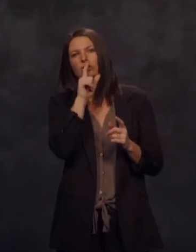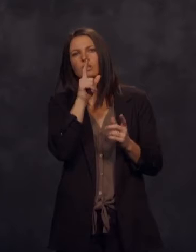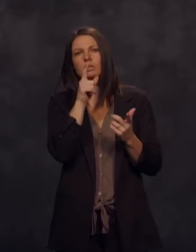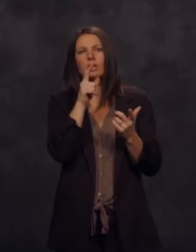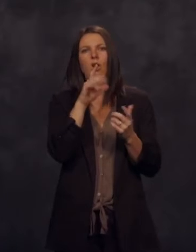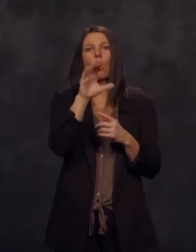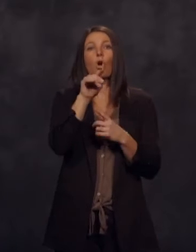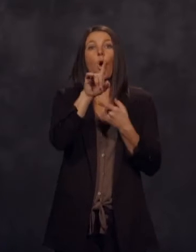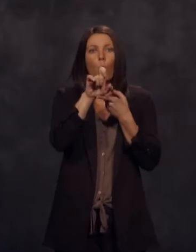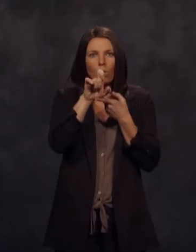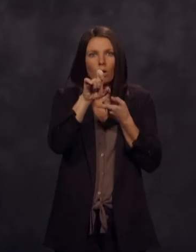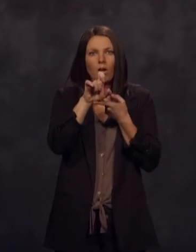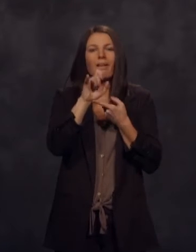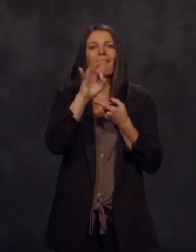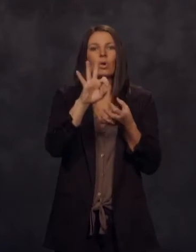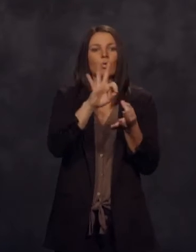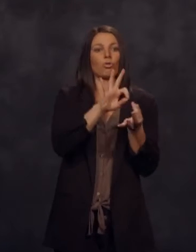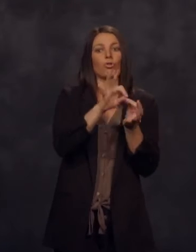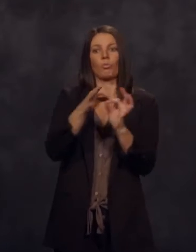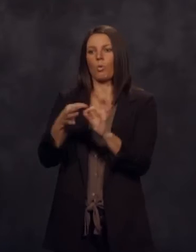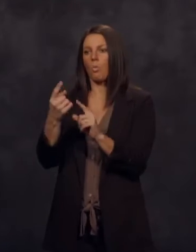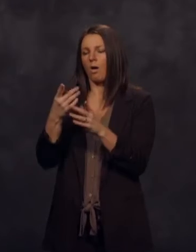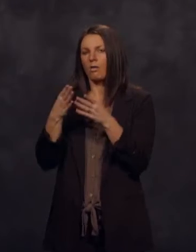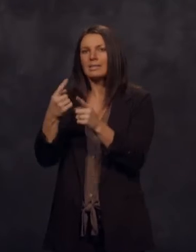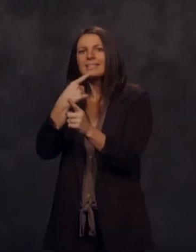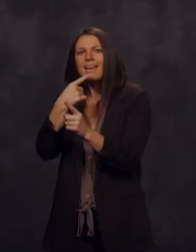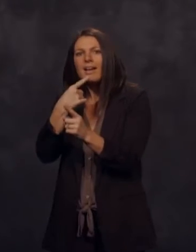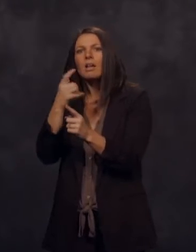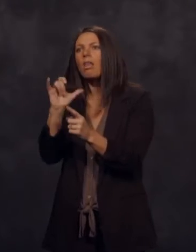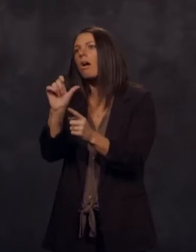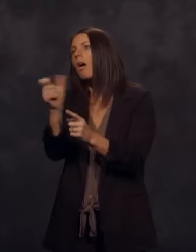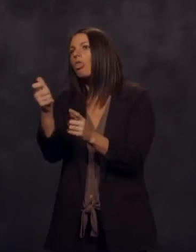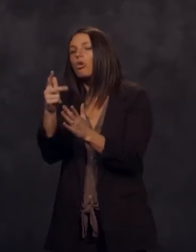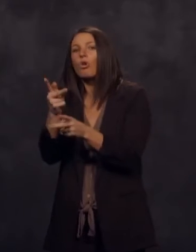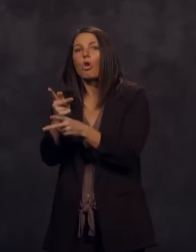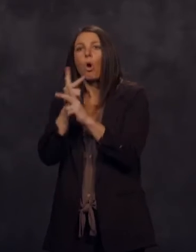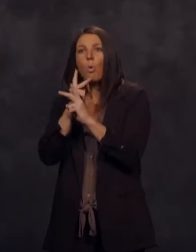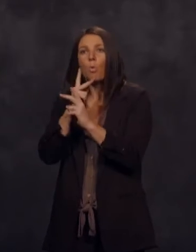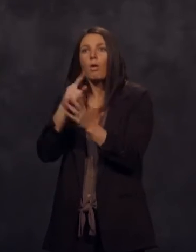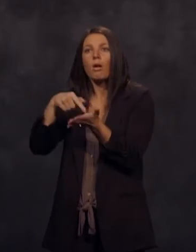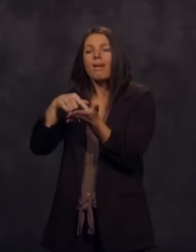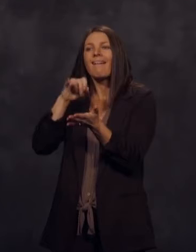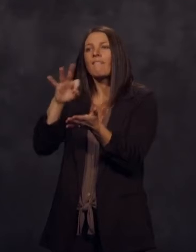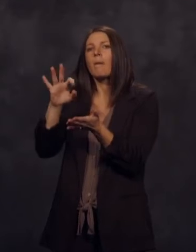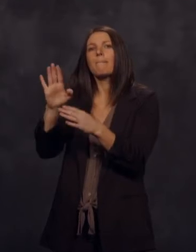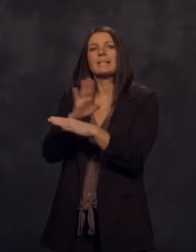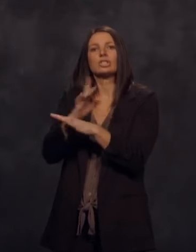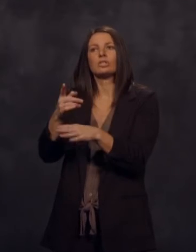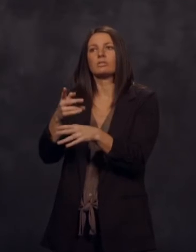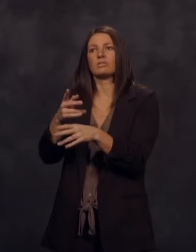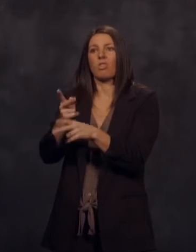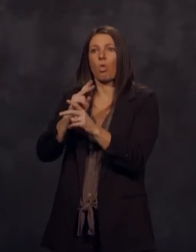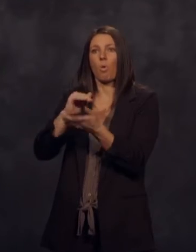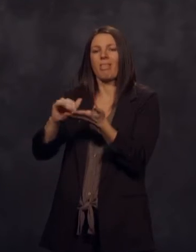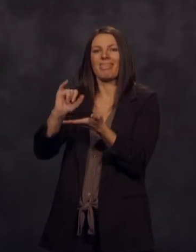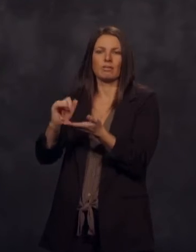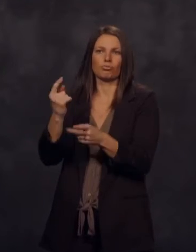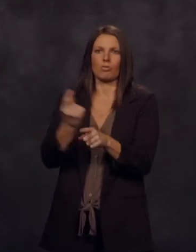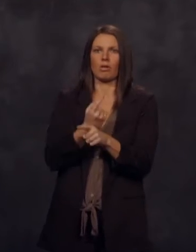the code, and actually, if you interpret it one way, you could say that just like any other loan, if you have a business loan and it's forgiven, that's ordinary